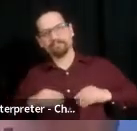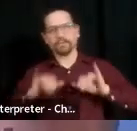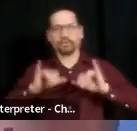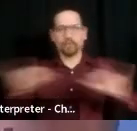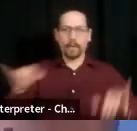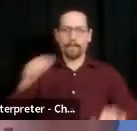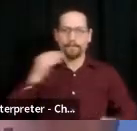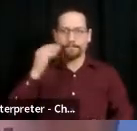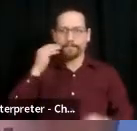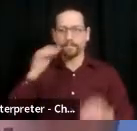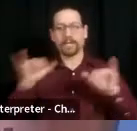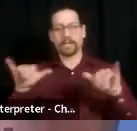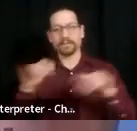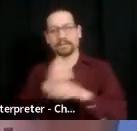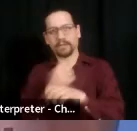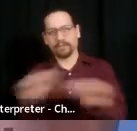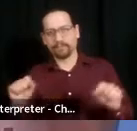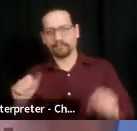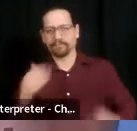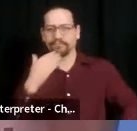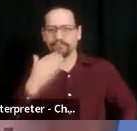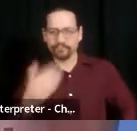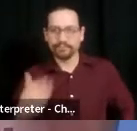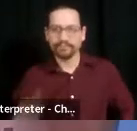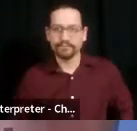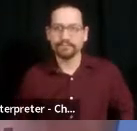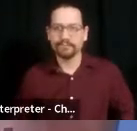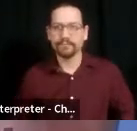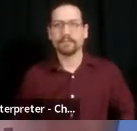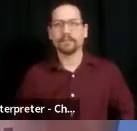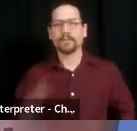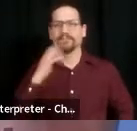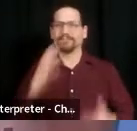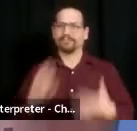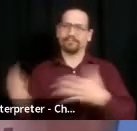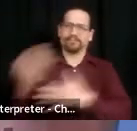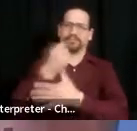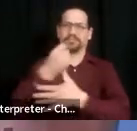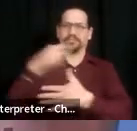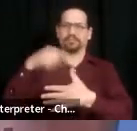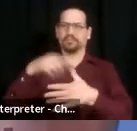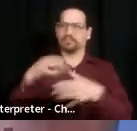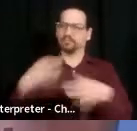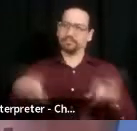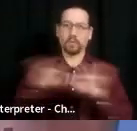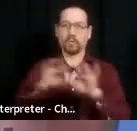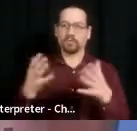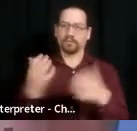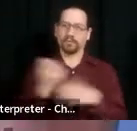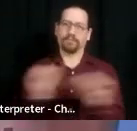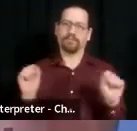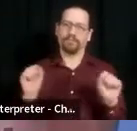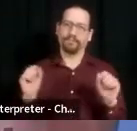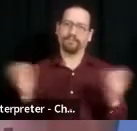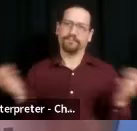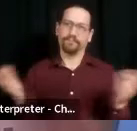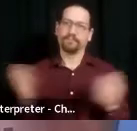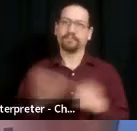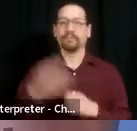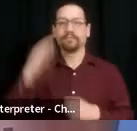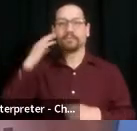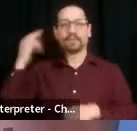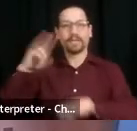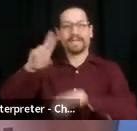the people who live in the state of Rhode Island, is our #1 priority. I just got an update from the National Weather Service and our team